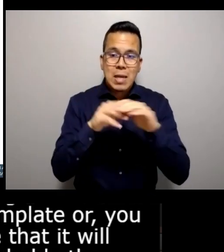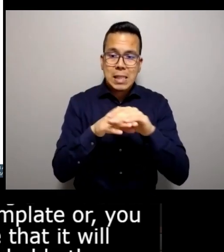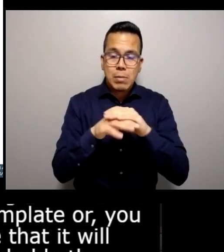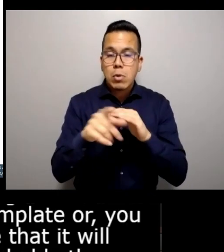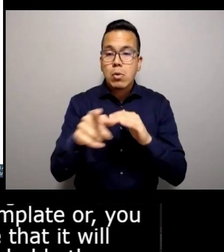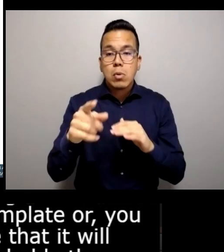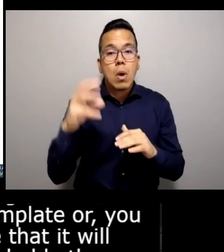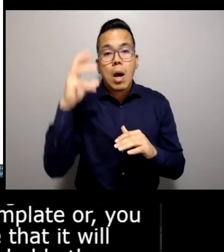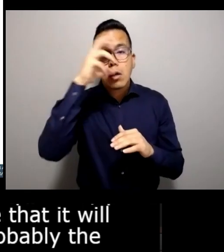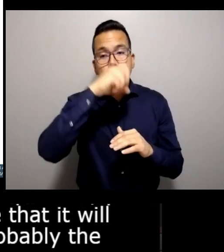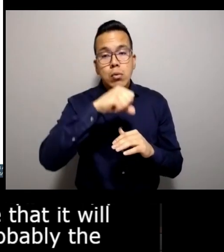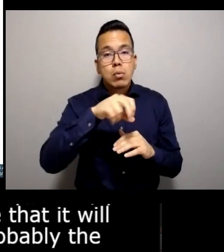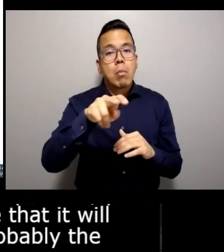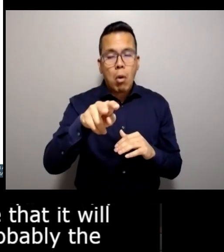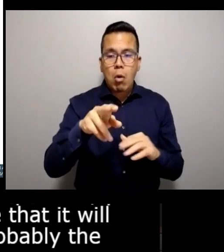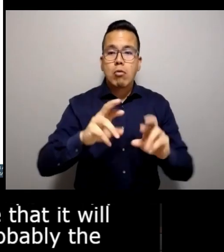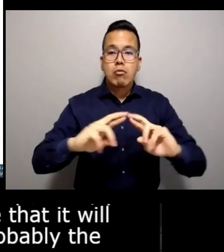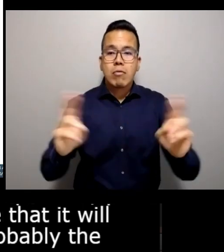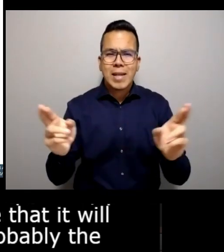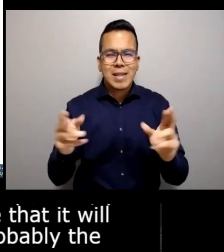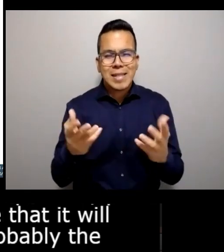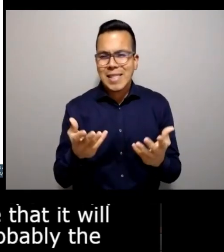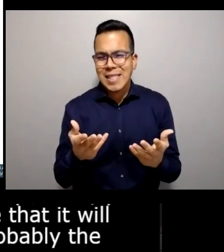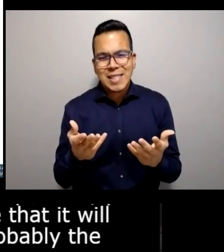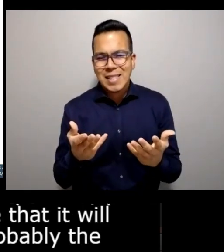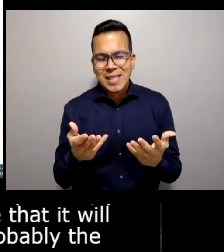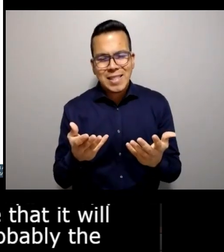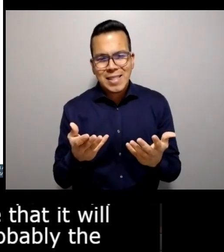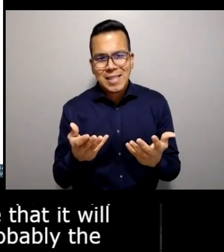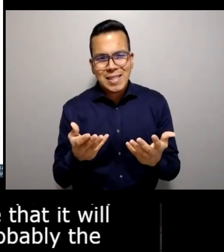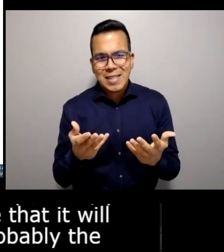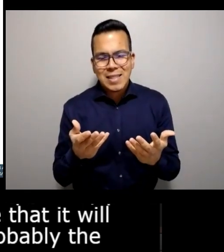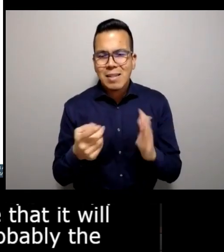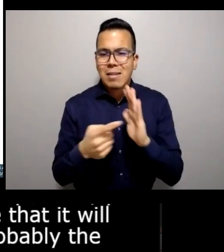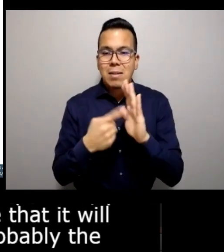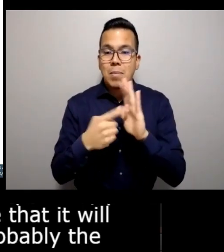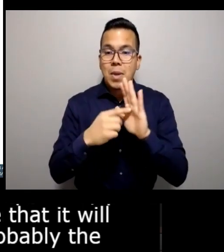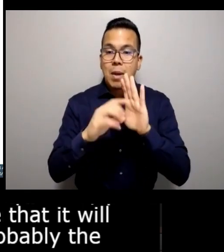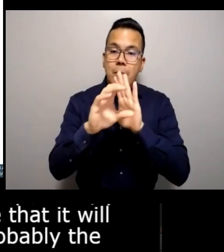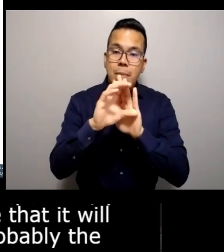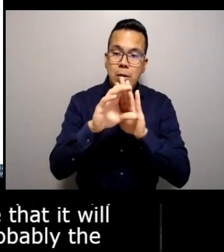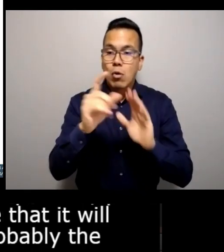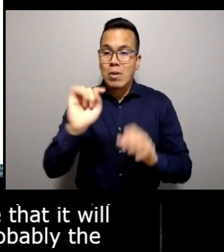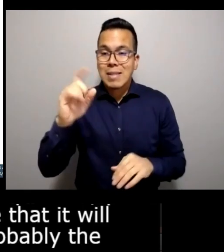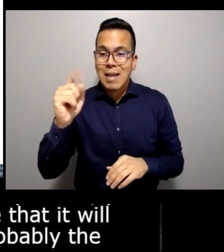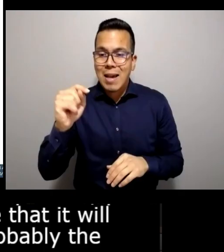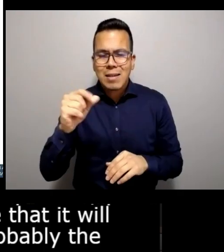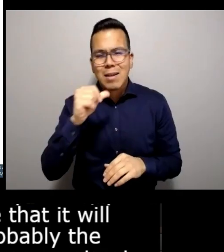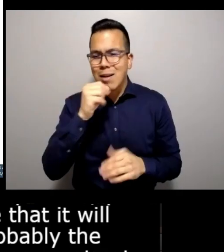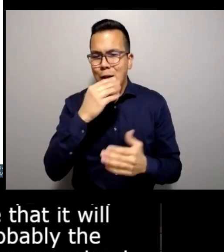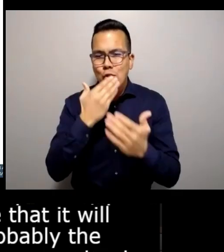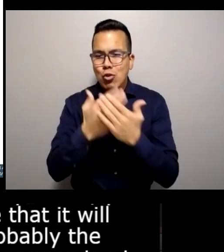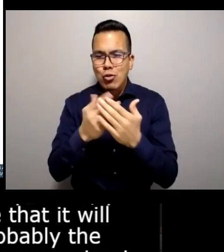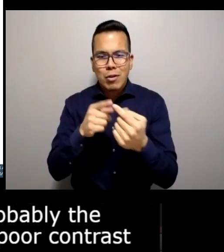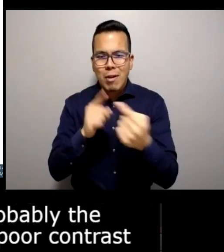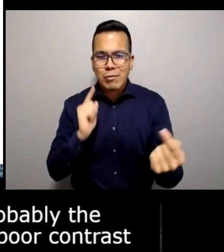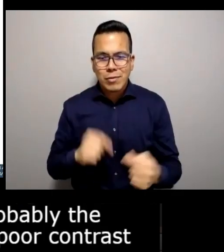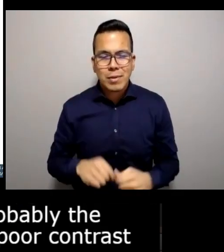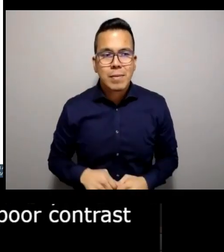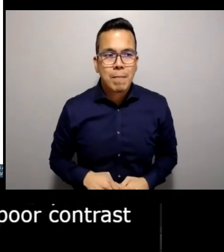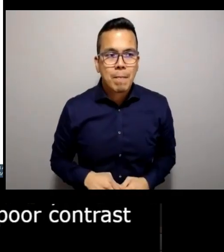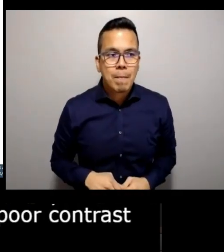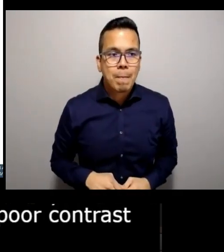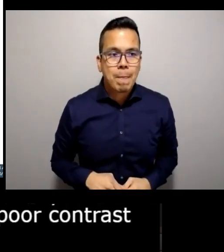It's very easy to create inaccessible or poor contrast text. Unfortunately, very few platforms